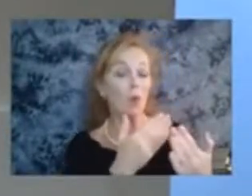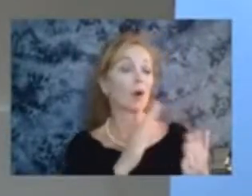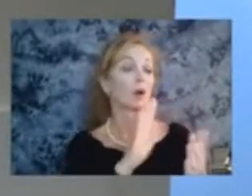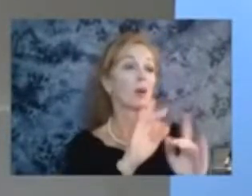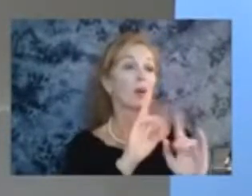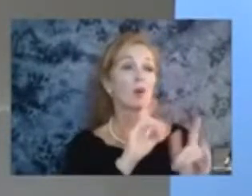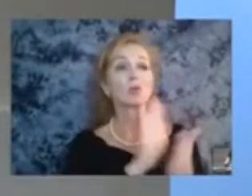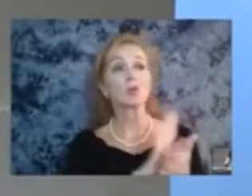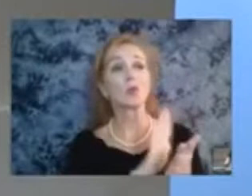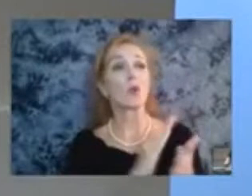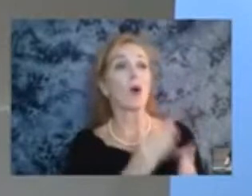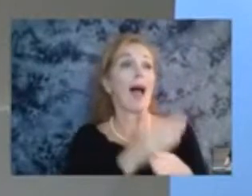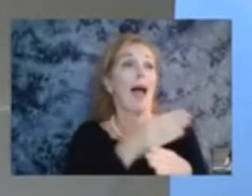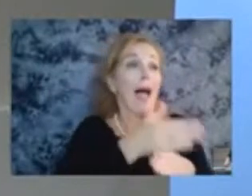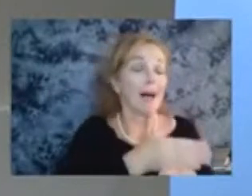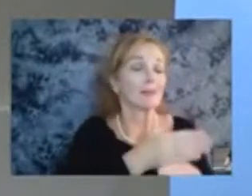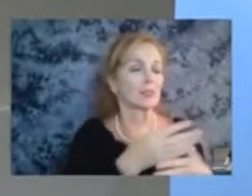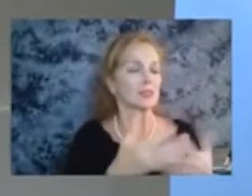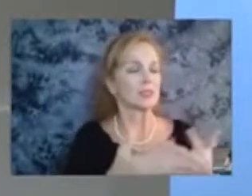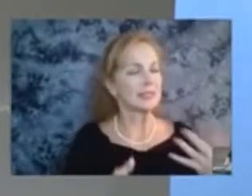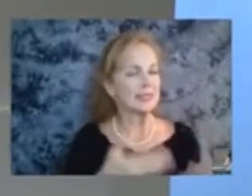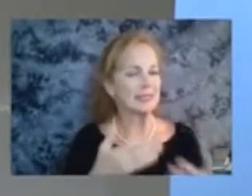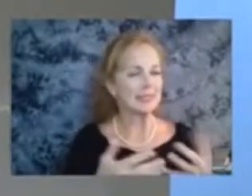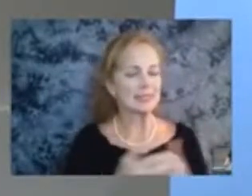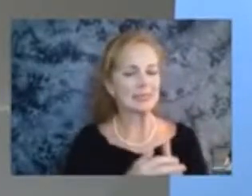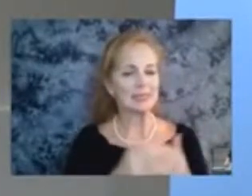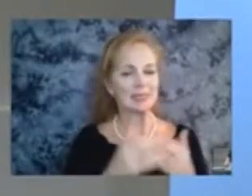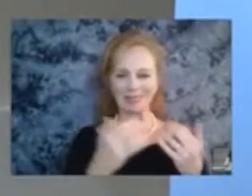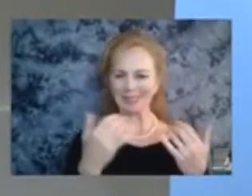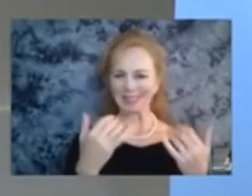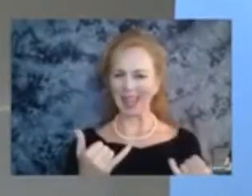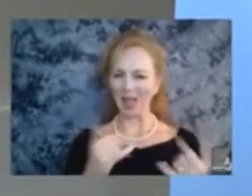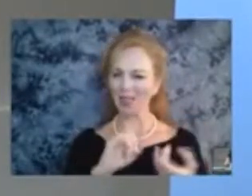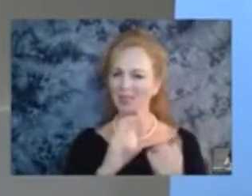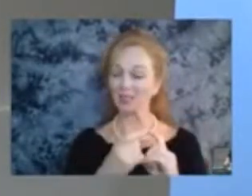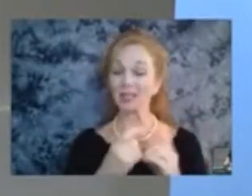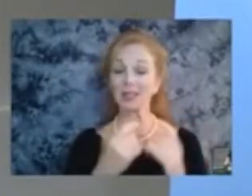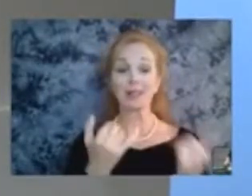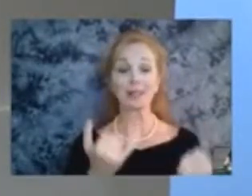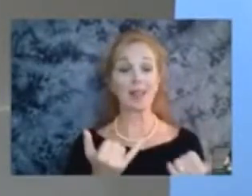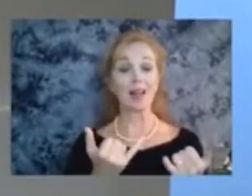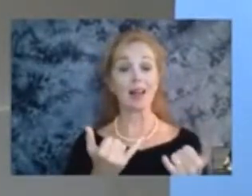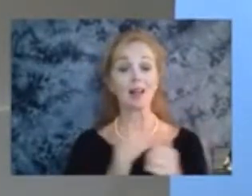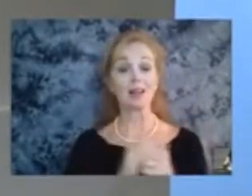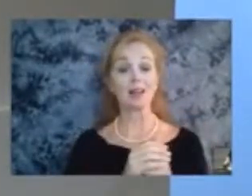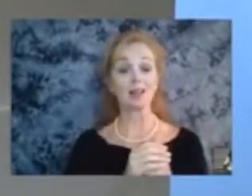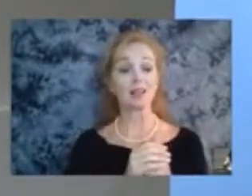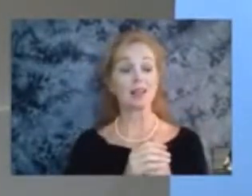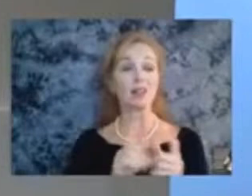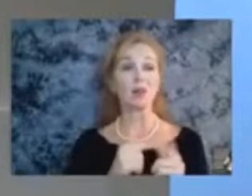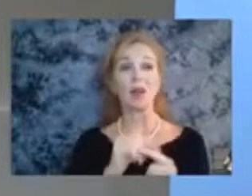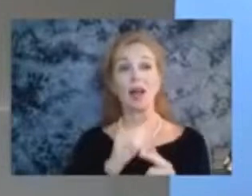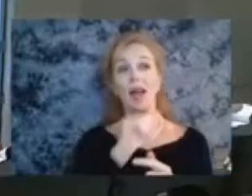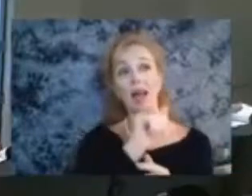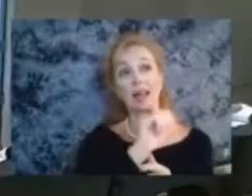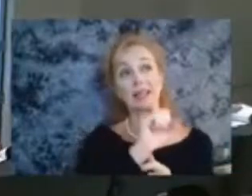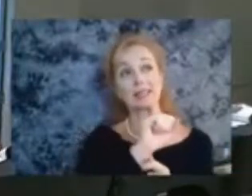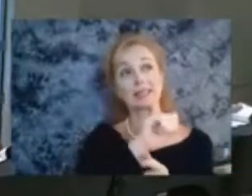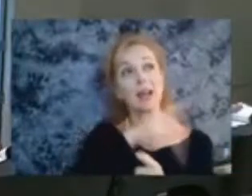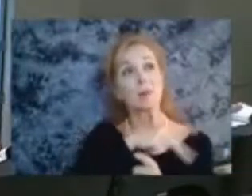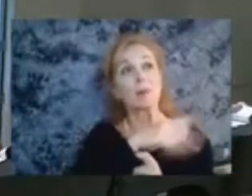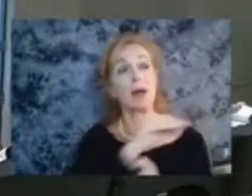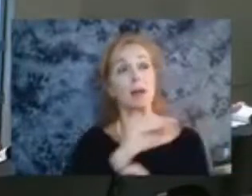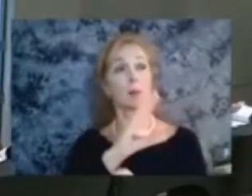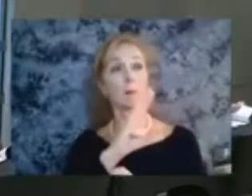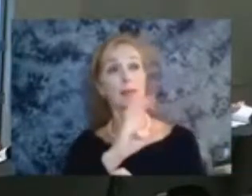In this new day, will the students going to ASEP and BSEP be only the ones that are